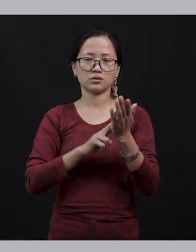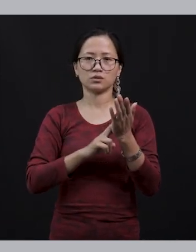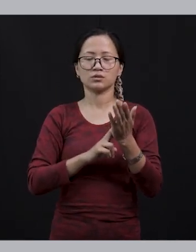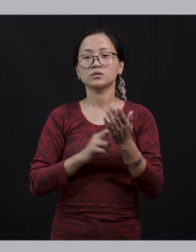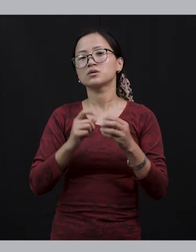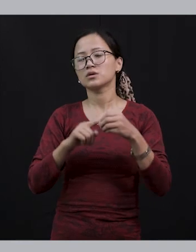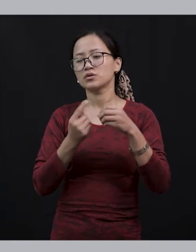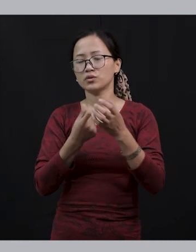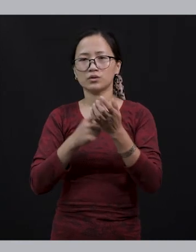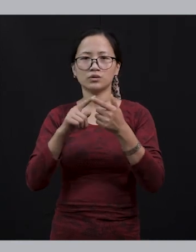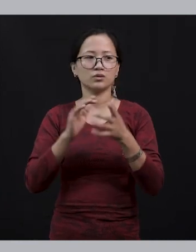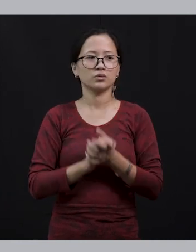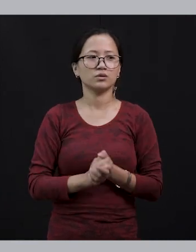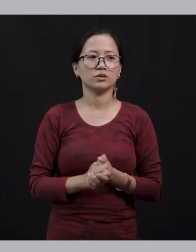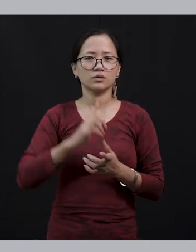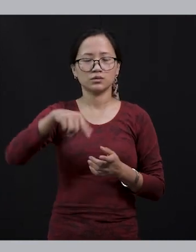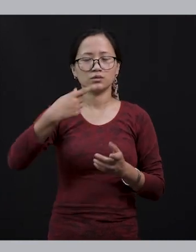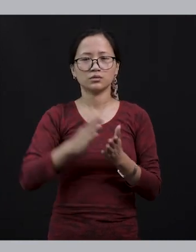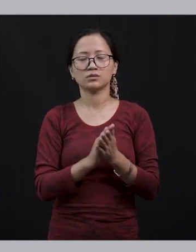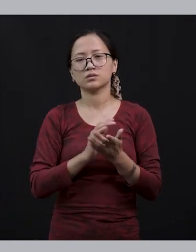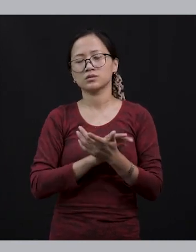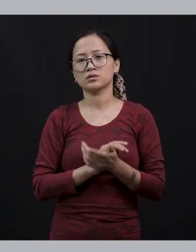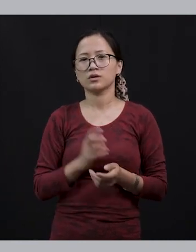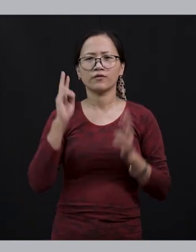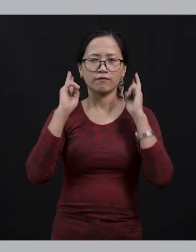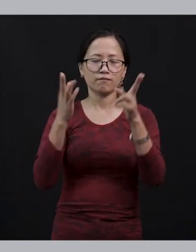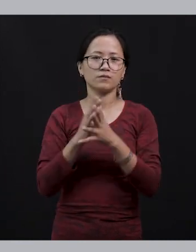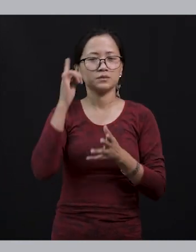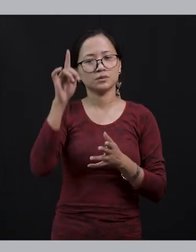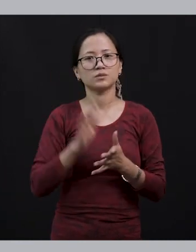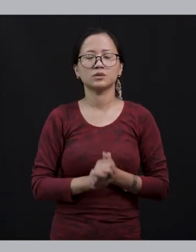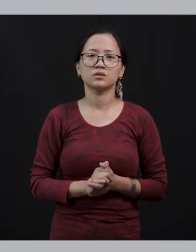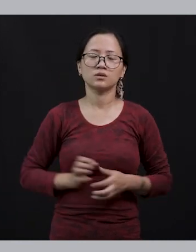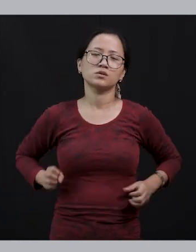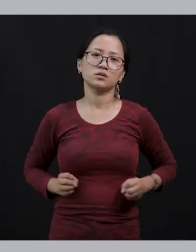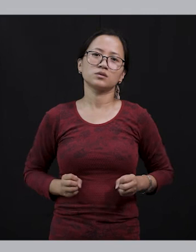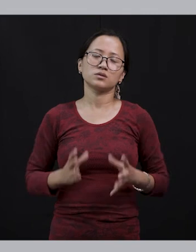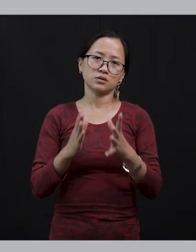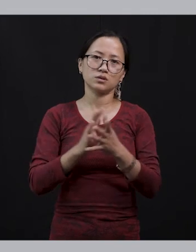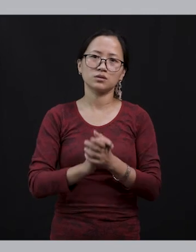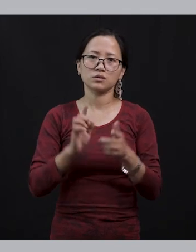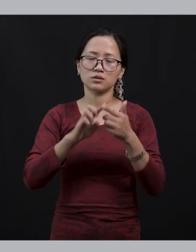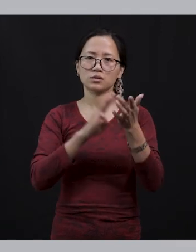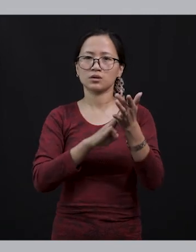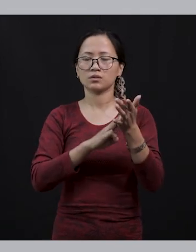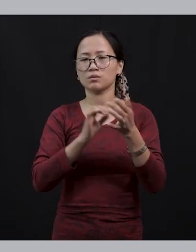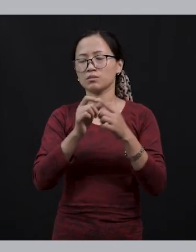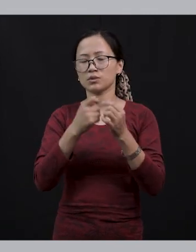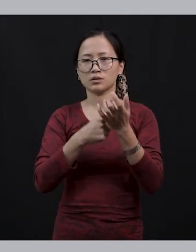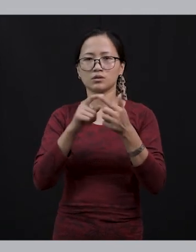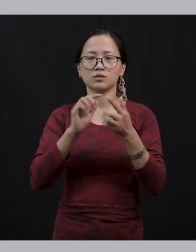was a movie, and I will just tell you in the next slide why is he very famous for. So when he establishes an empire, he